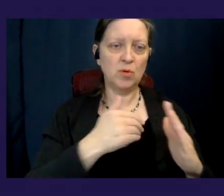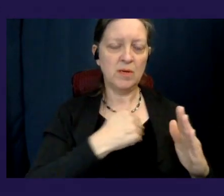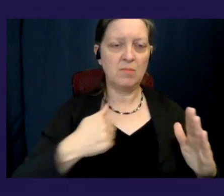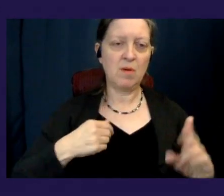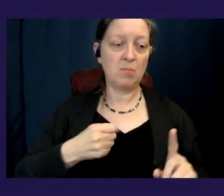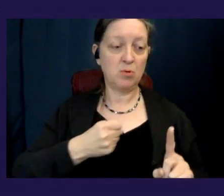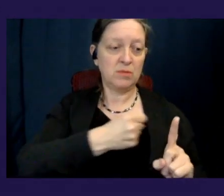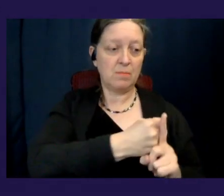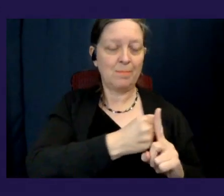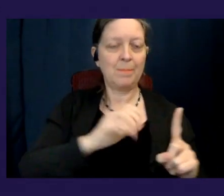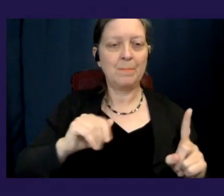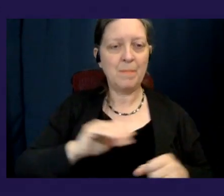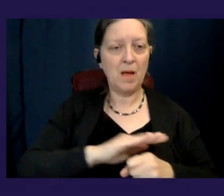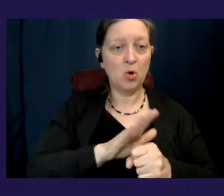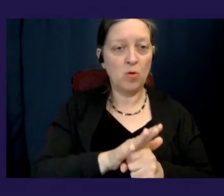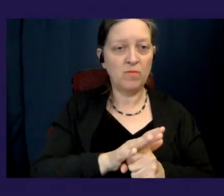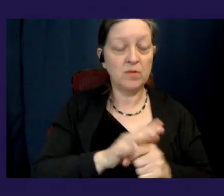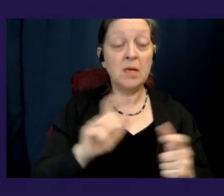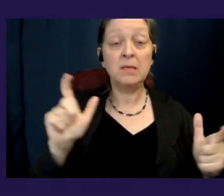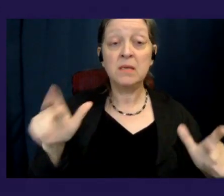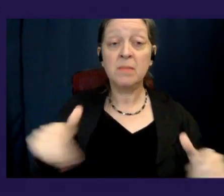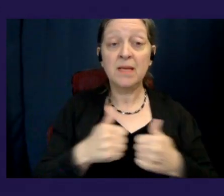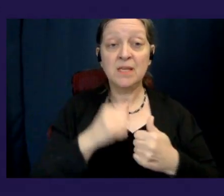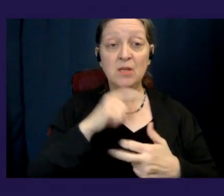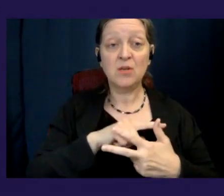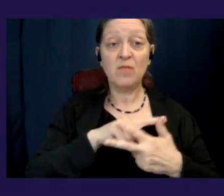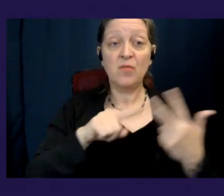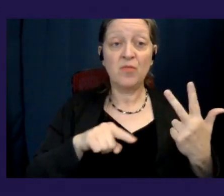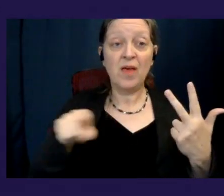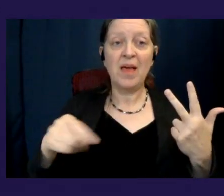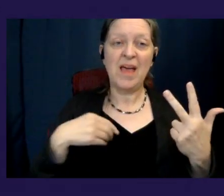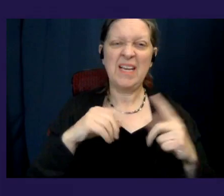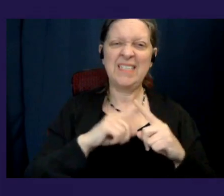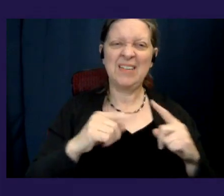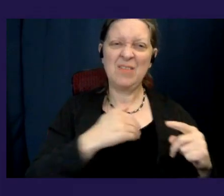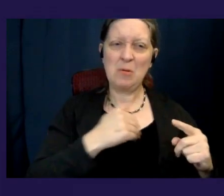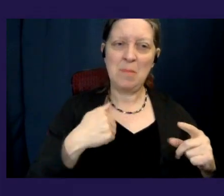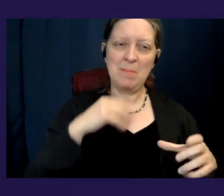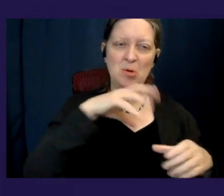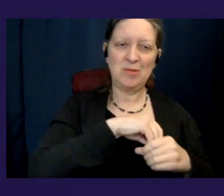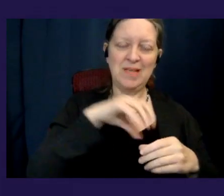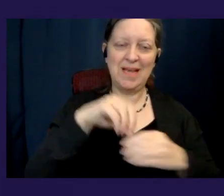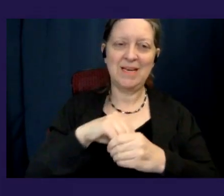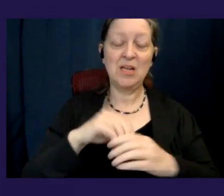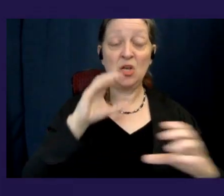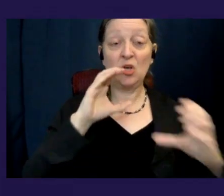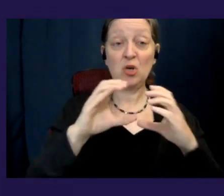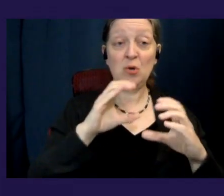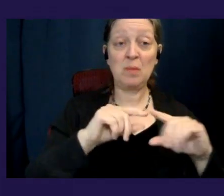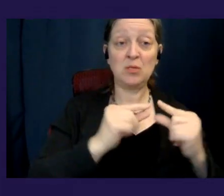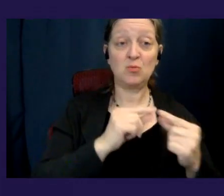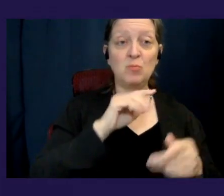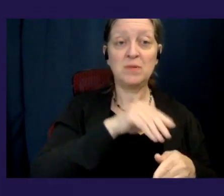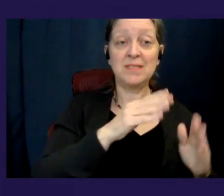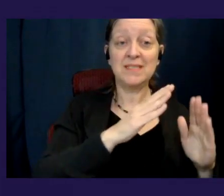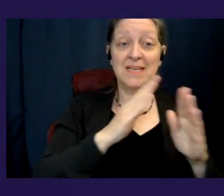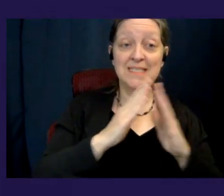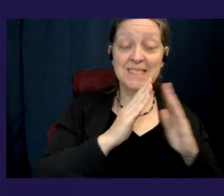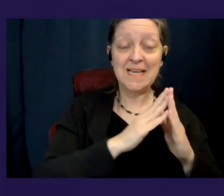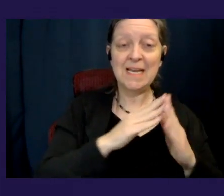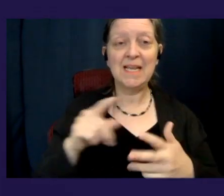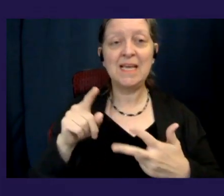challenge was that these 3 working groups had pretty different membership. The communications group was the city, the provider group had hospital